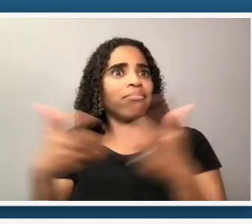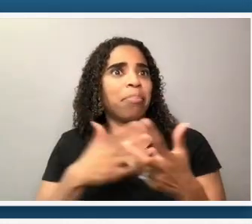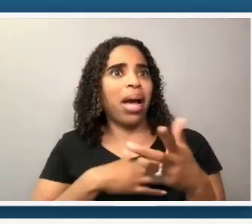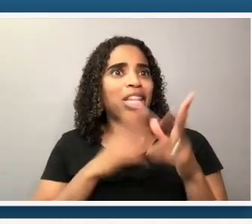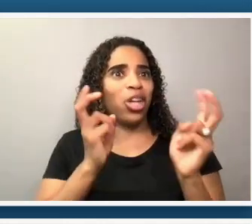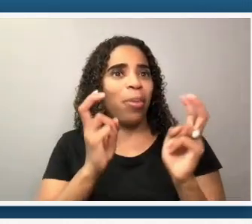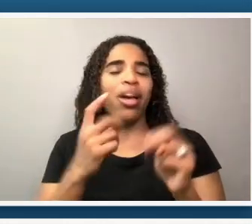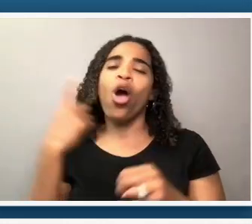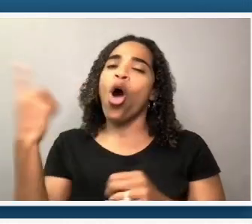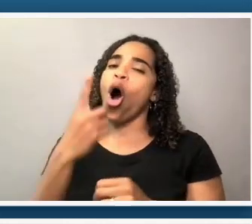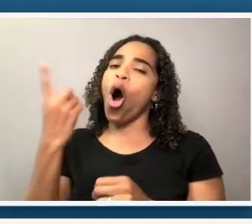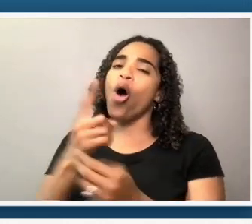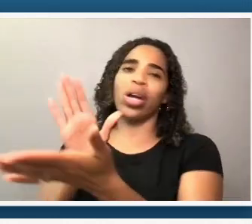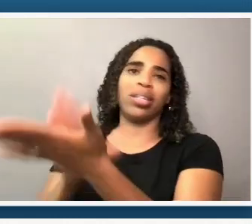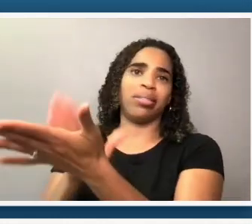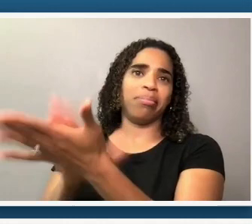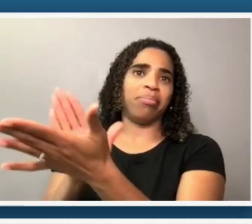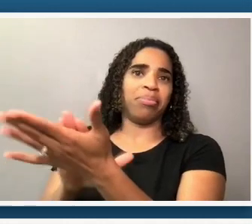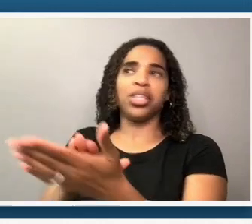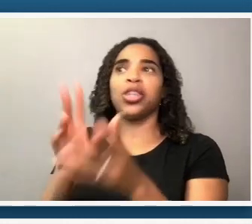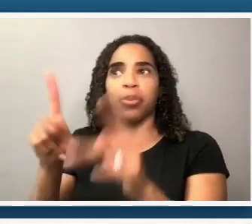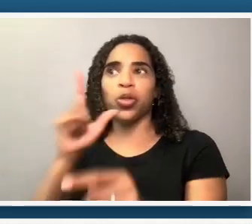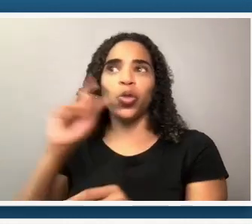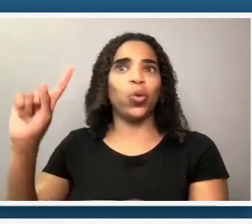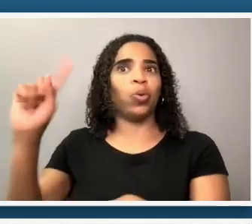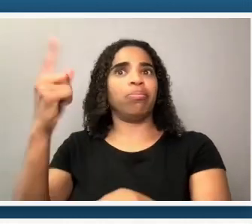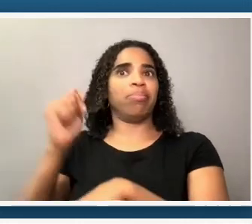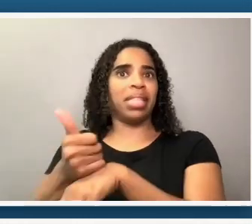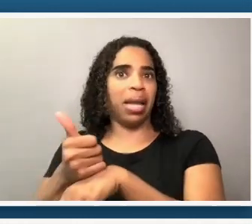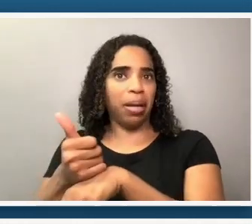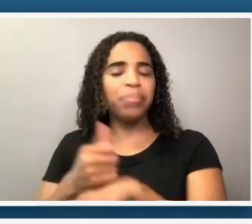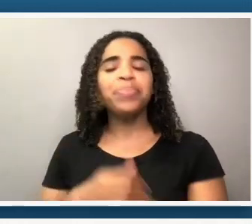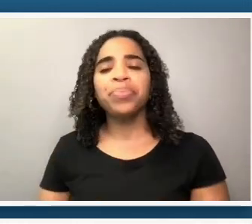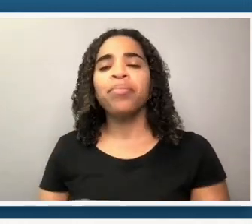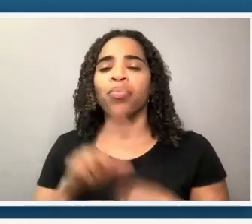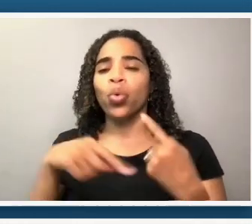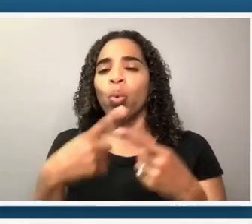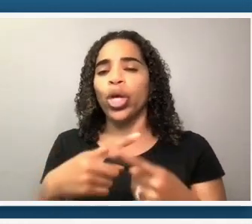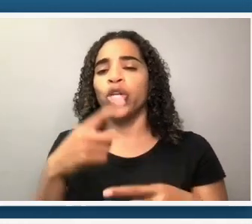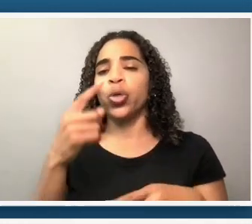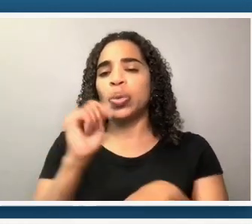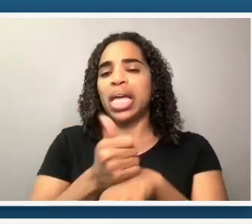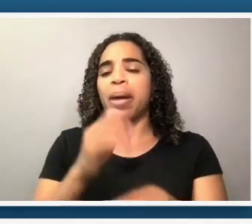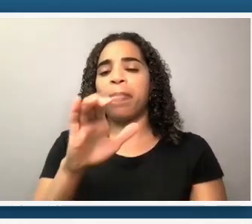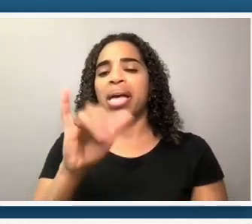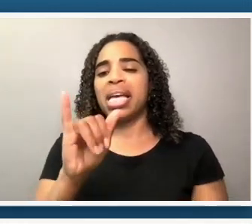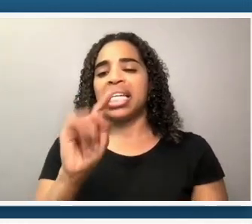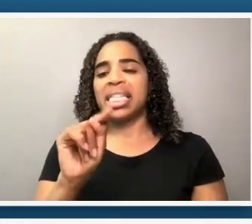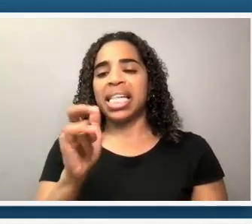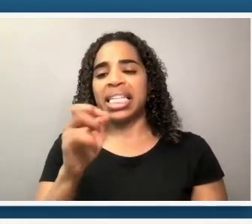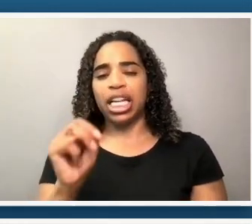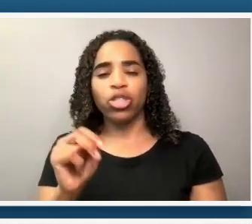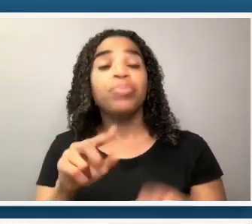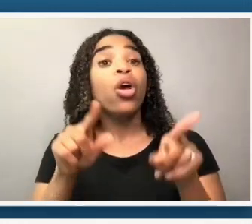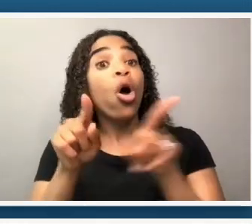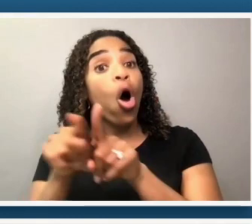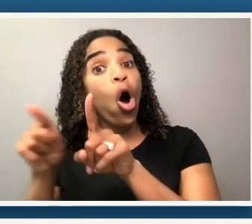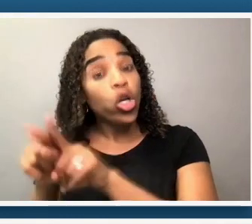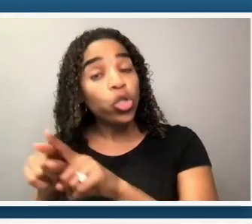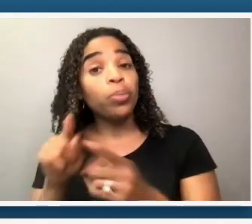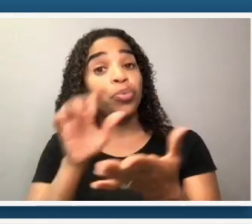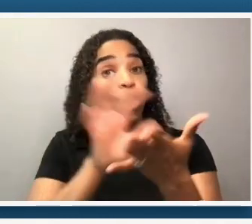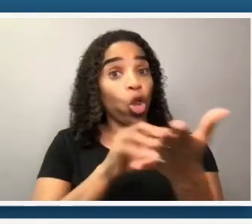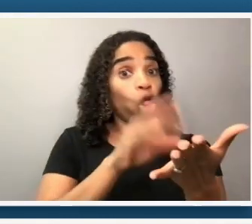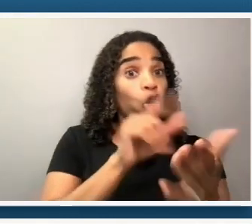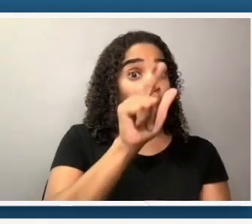give credit to the original content creator in your citation. And then lastly, I also search, in addition to the Learning Lab, I